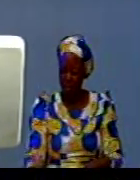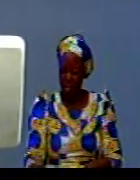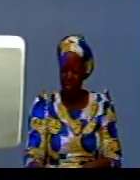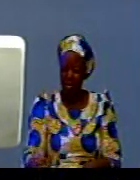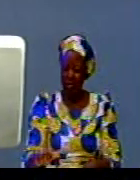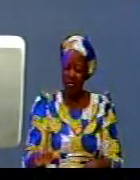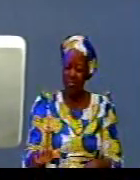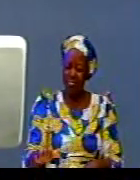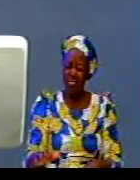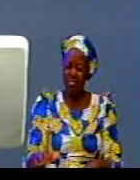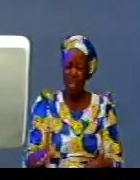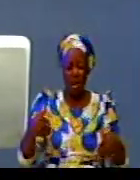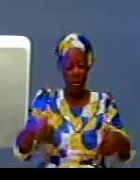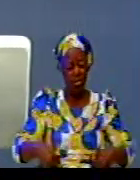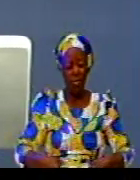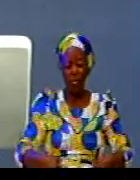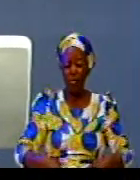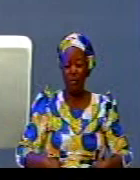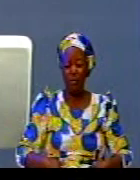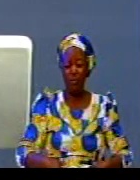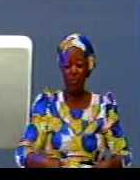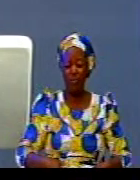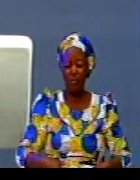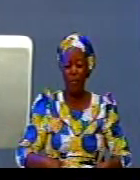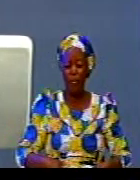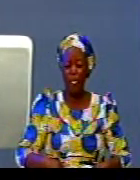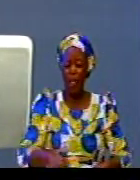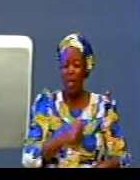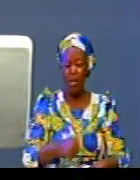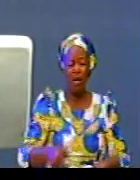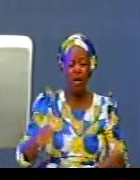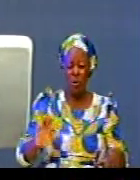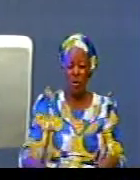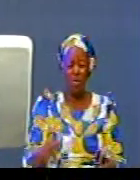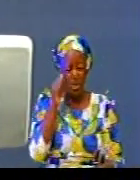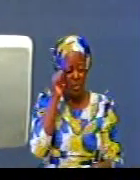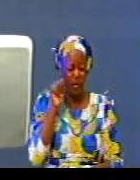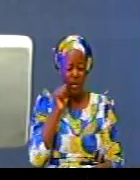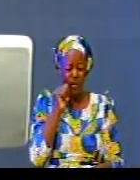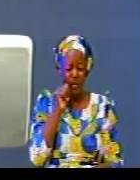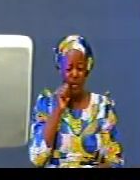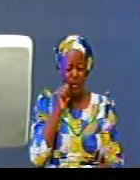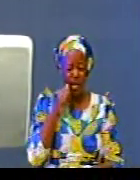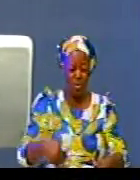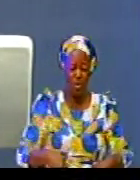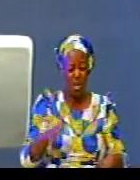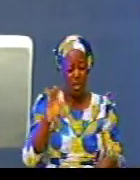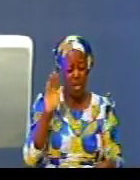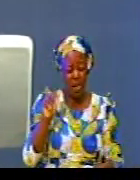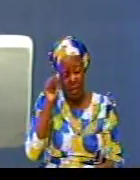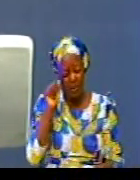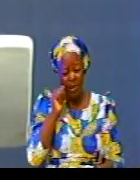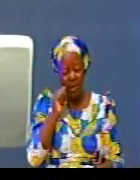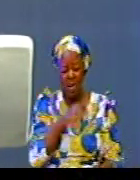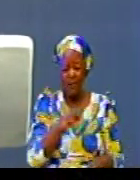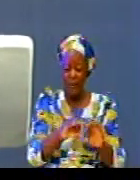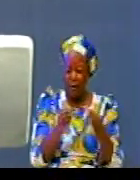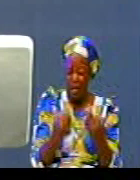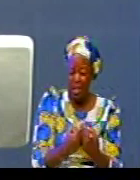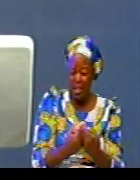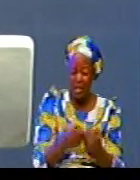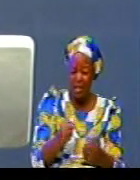no one, the little child, the youth, the young